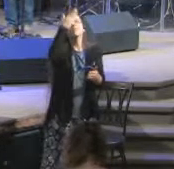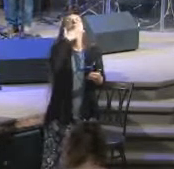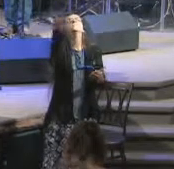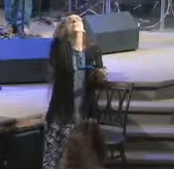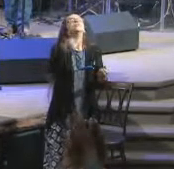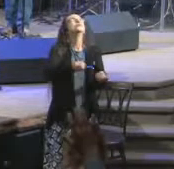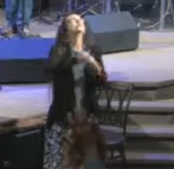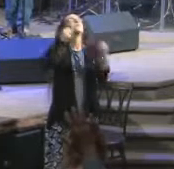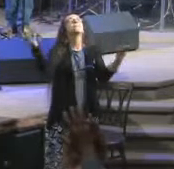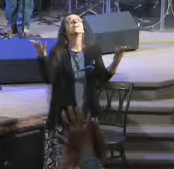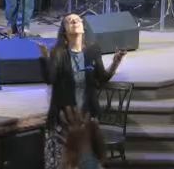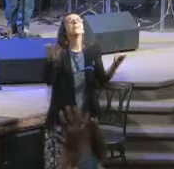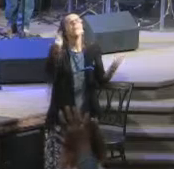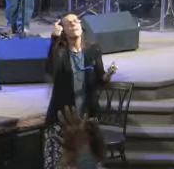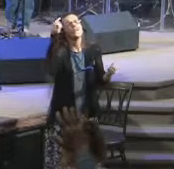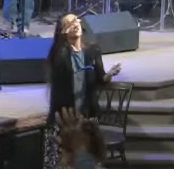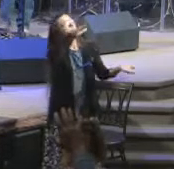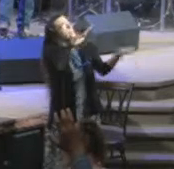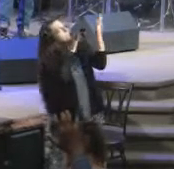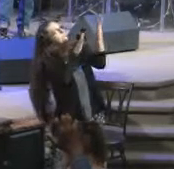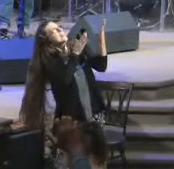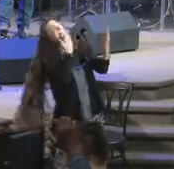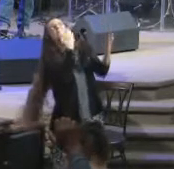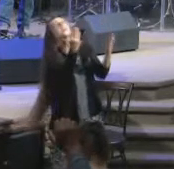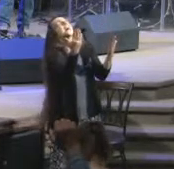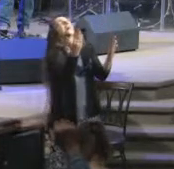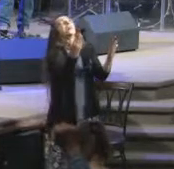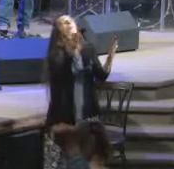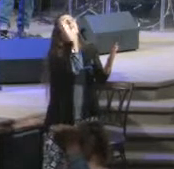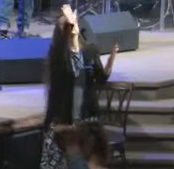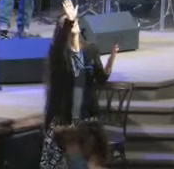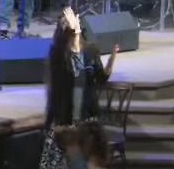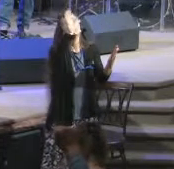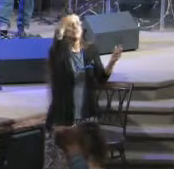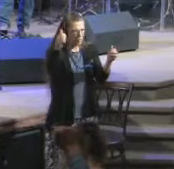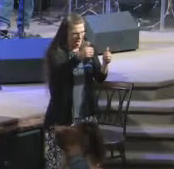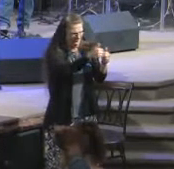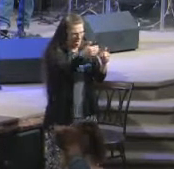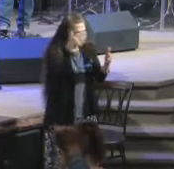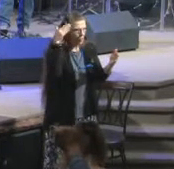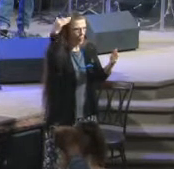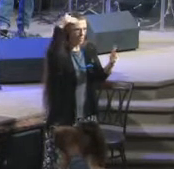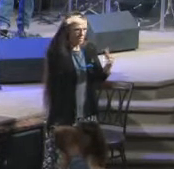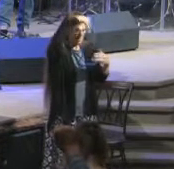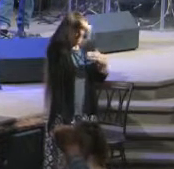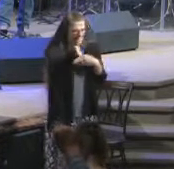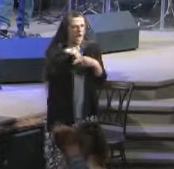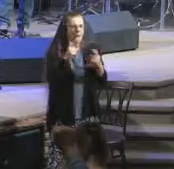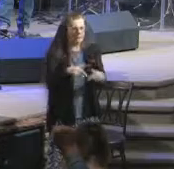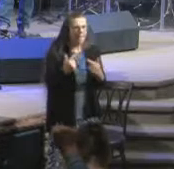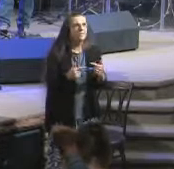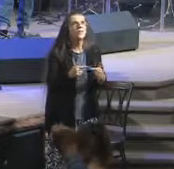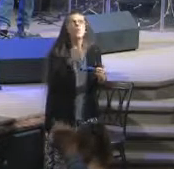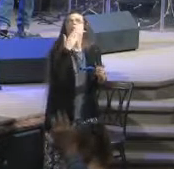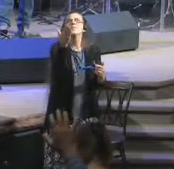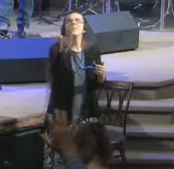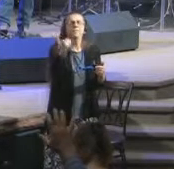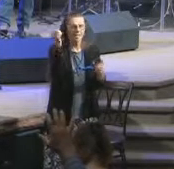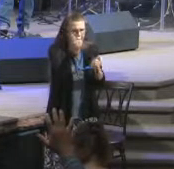you so much, God, for your presence. Lord, we thank you so much for your intervening, God, in our lives. We thank you so much, Lord, that you are